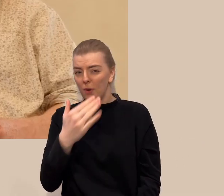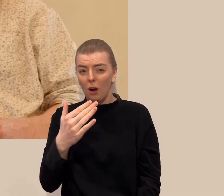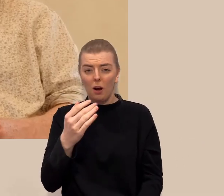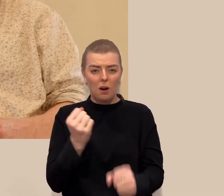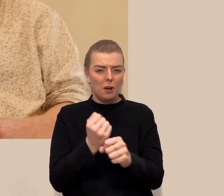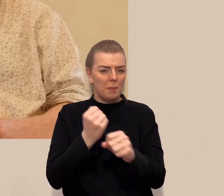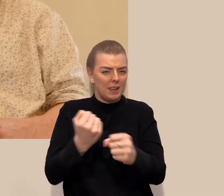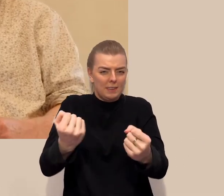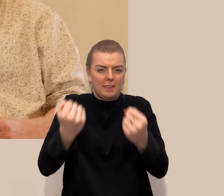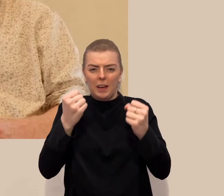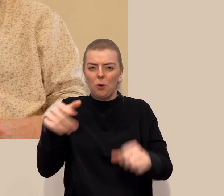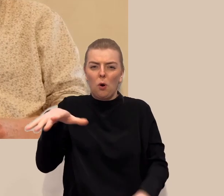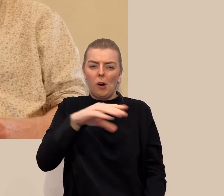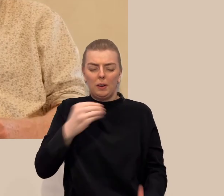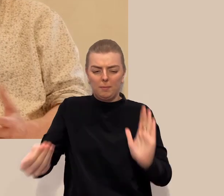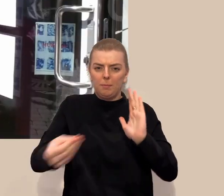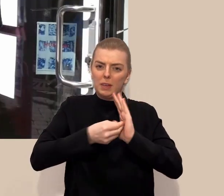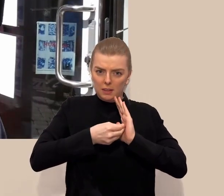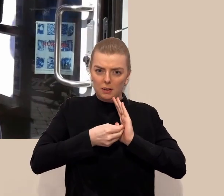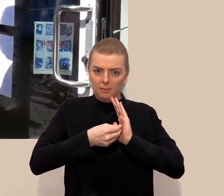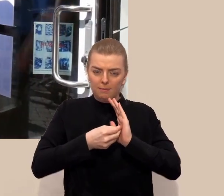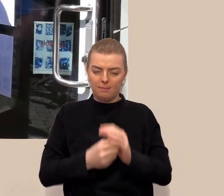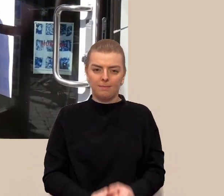and the work is so strong and everybody's contributed.